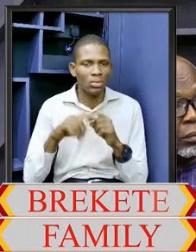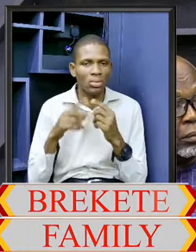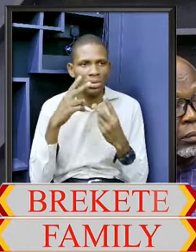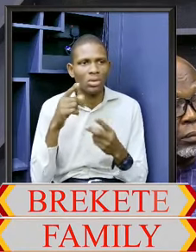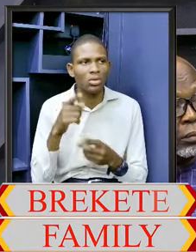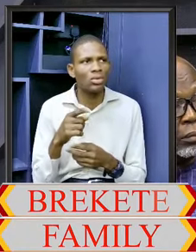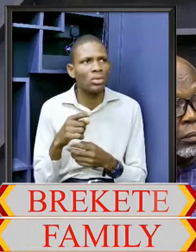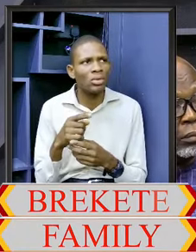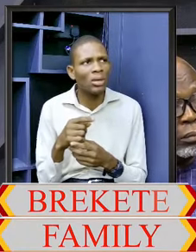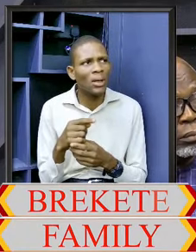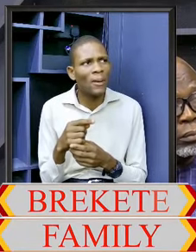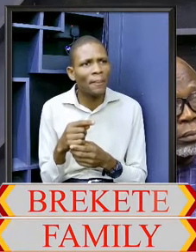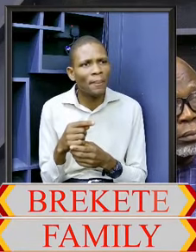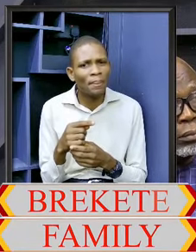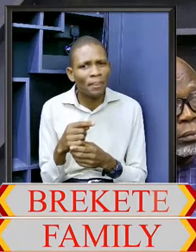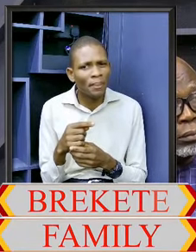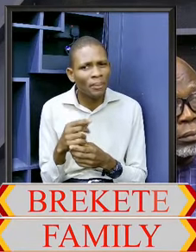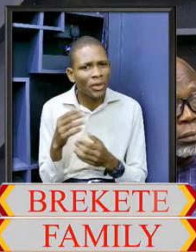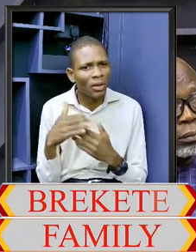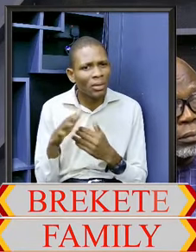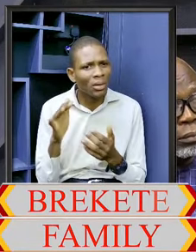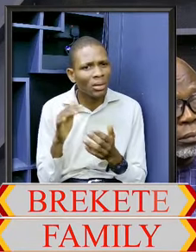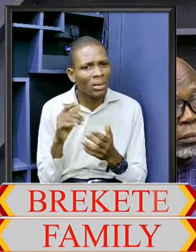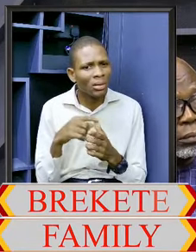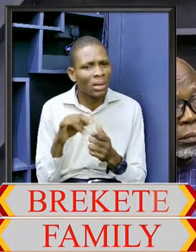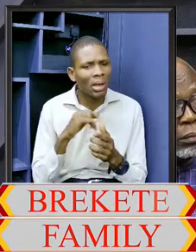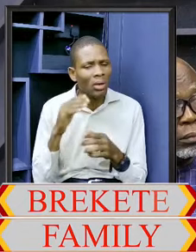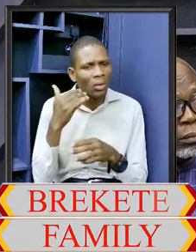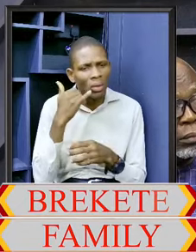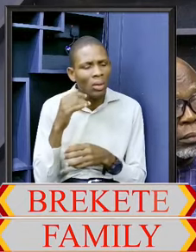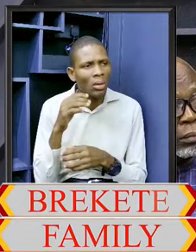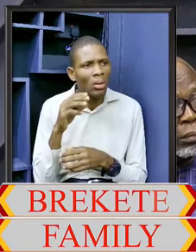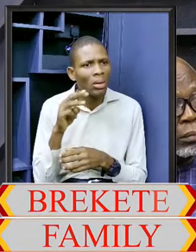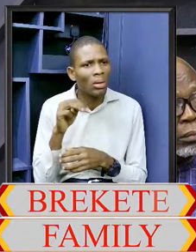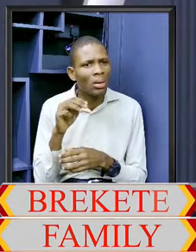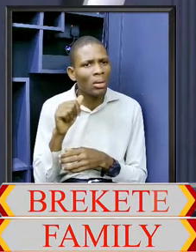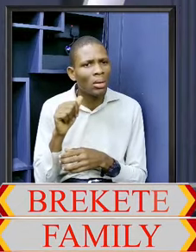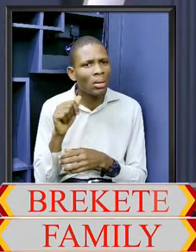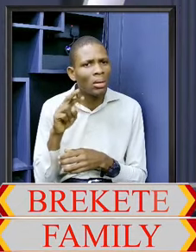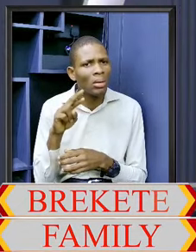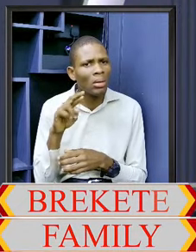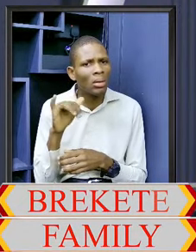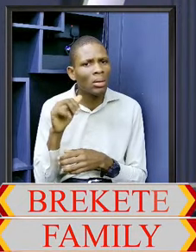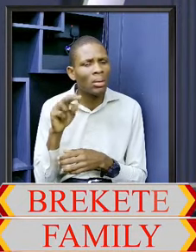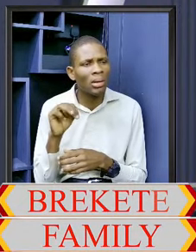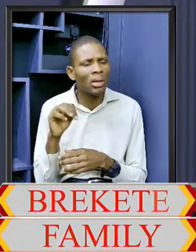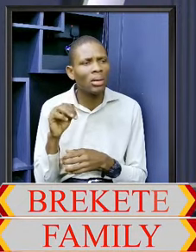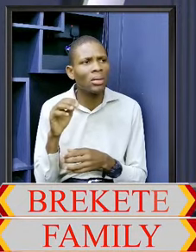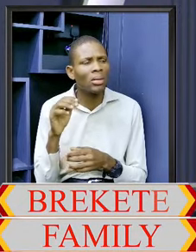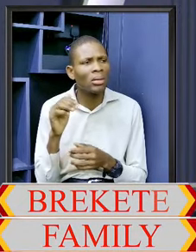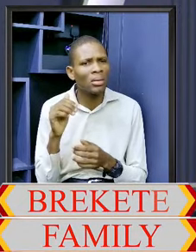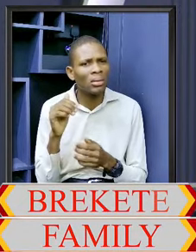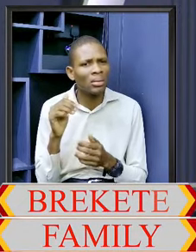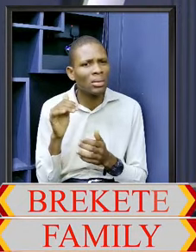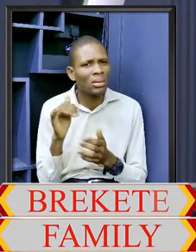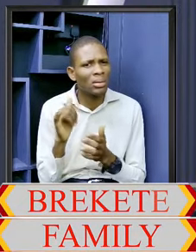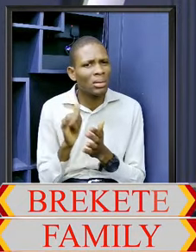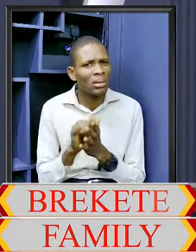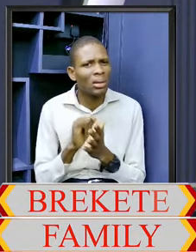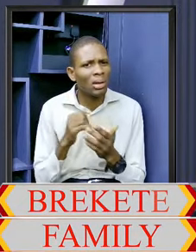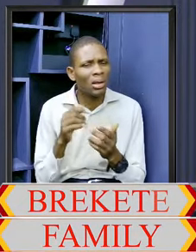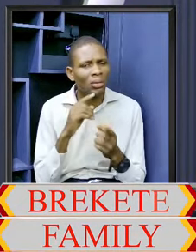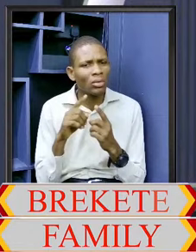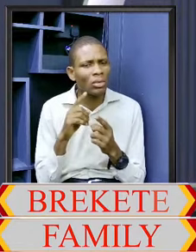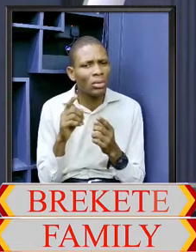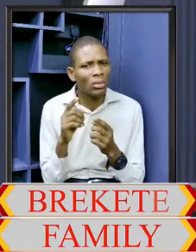again. Then after then, I called Miriam, which was the first person that called me, that I have talked with them.